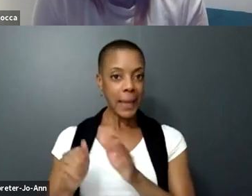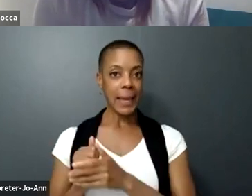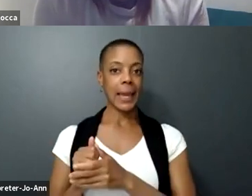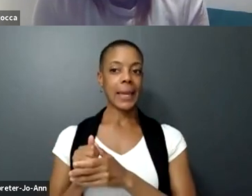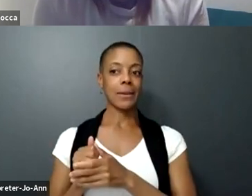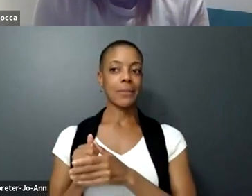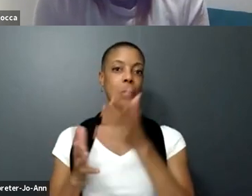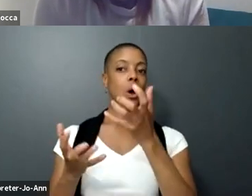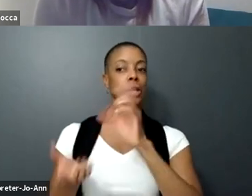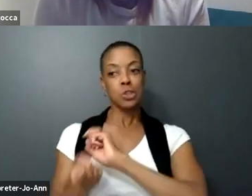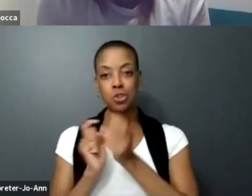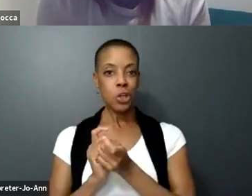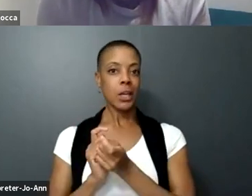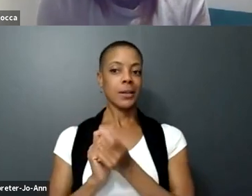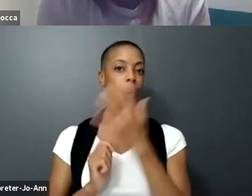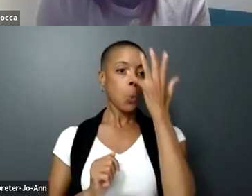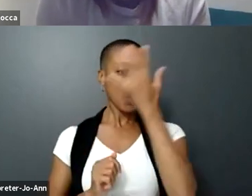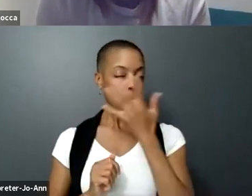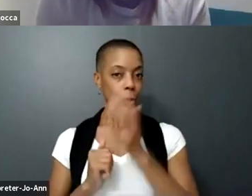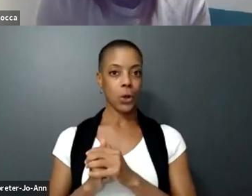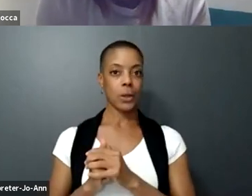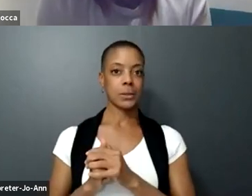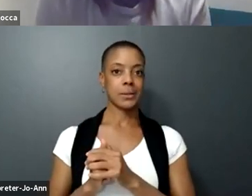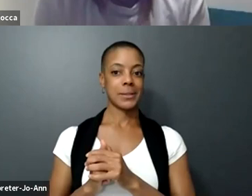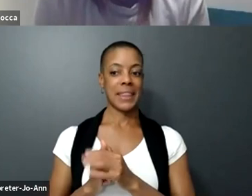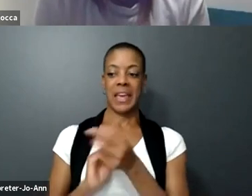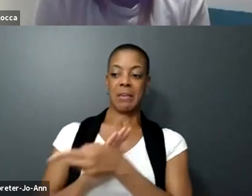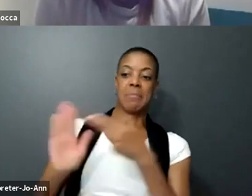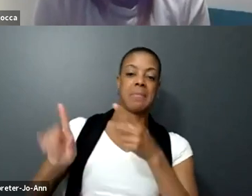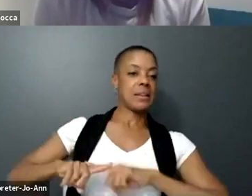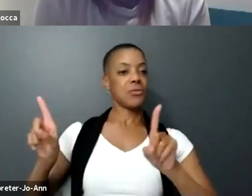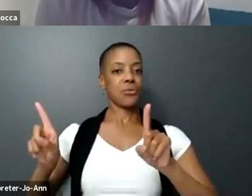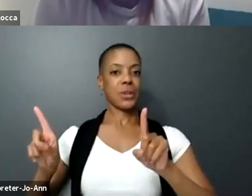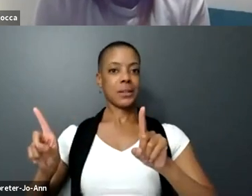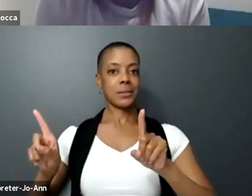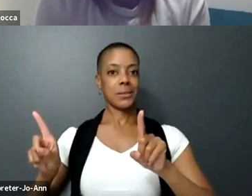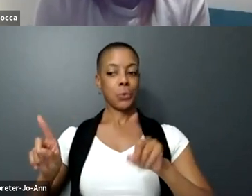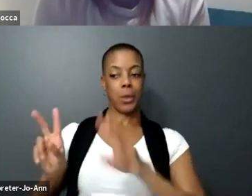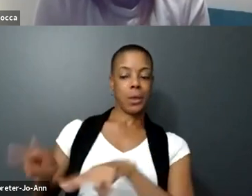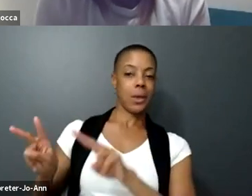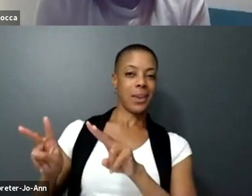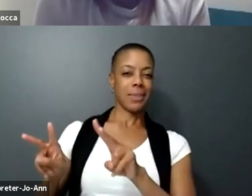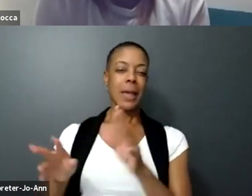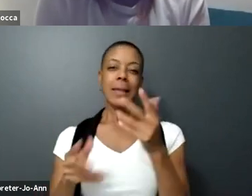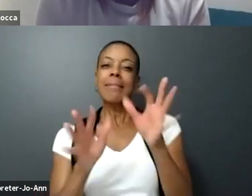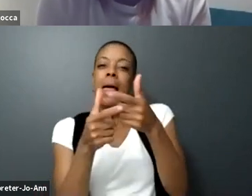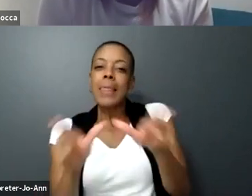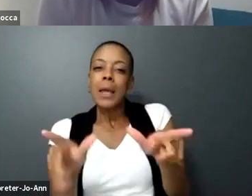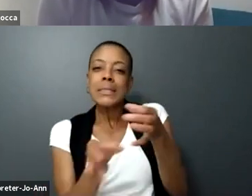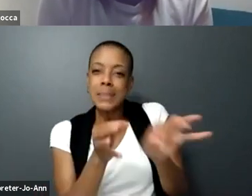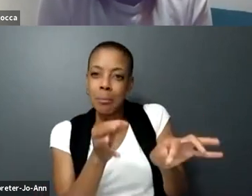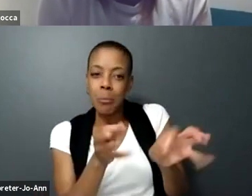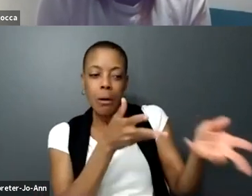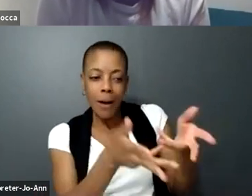they didn't deserve dignity because they were different. And so just trying to keep it in very simple terms, really, that